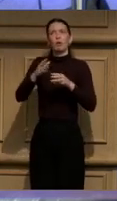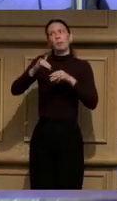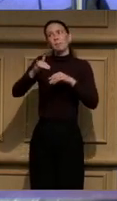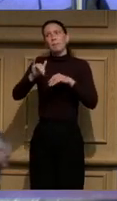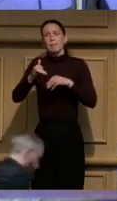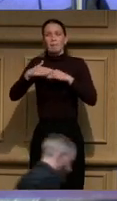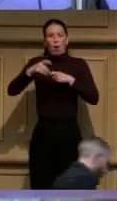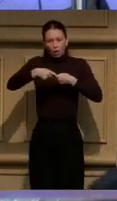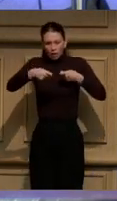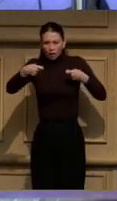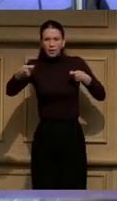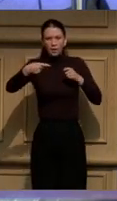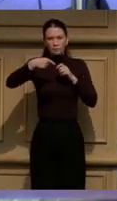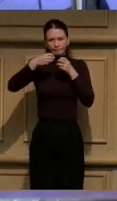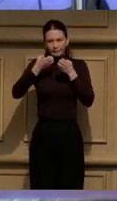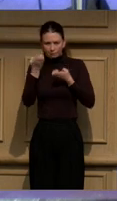relaxed.